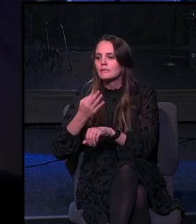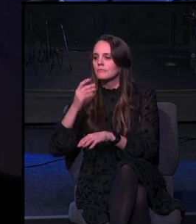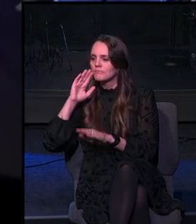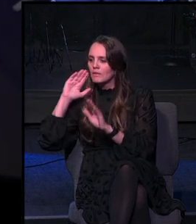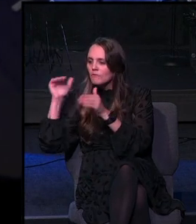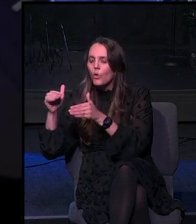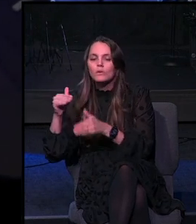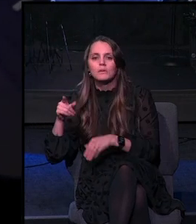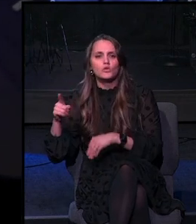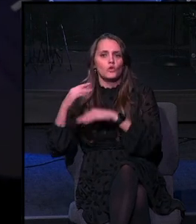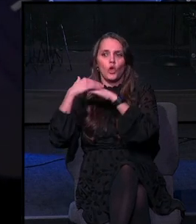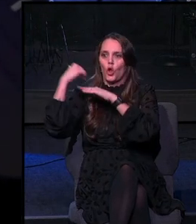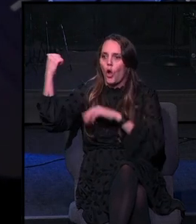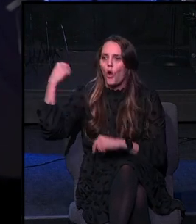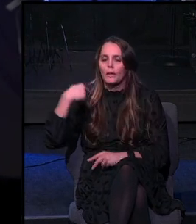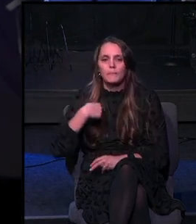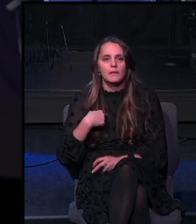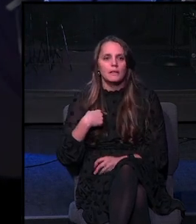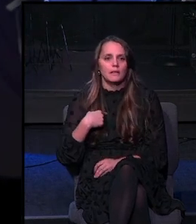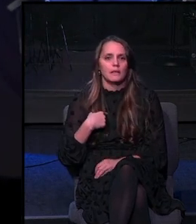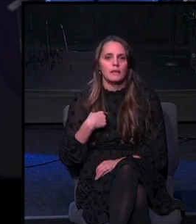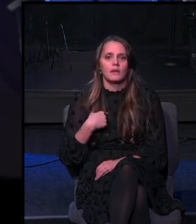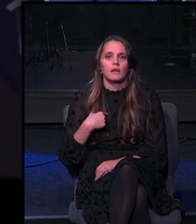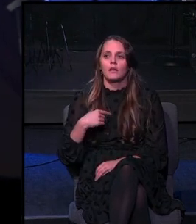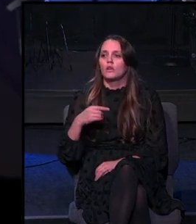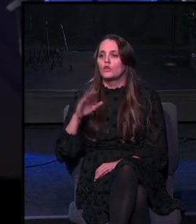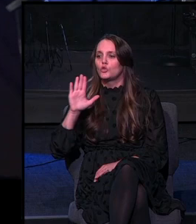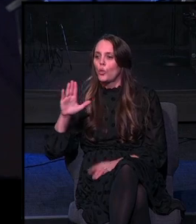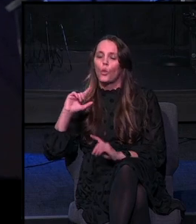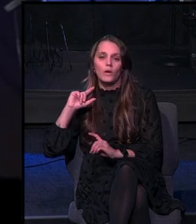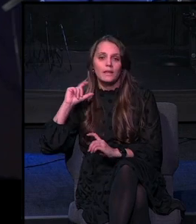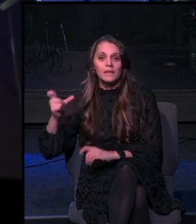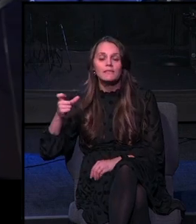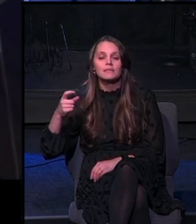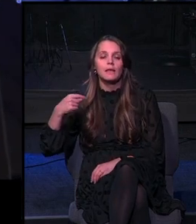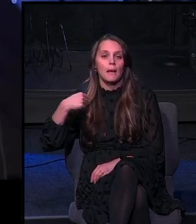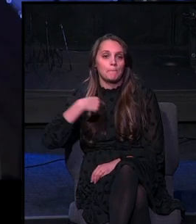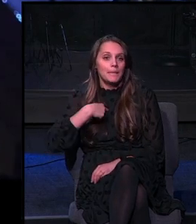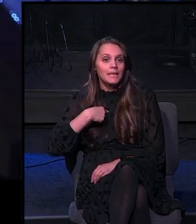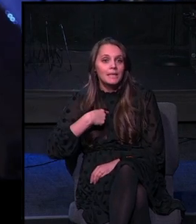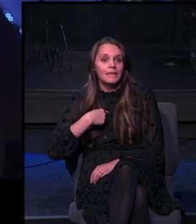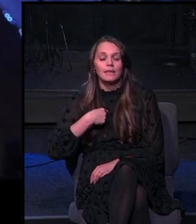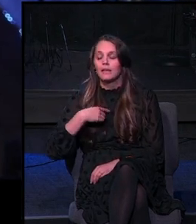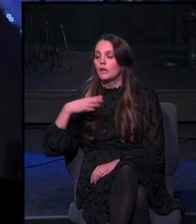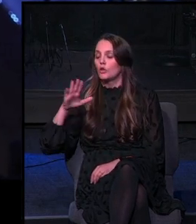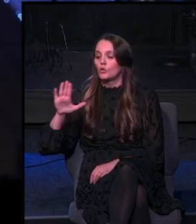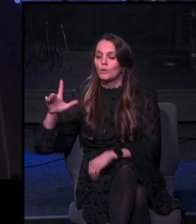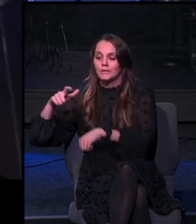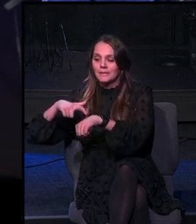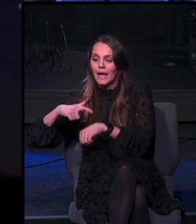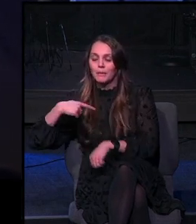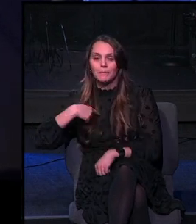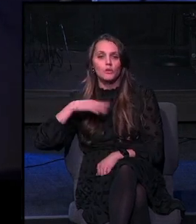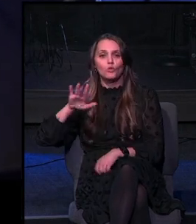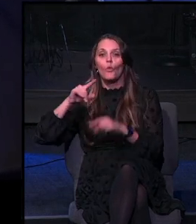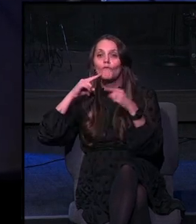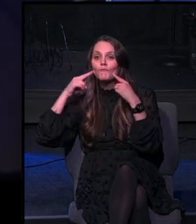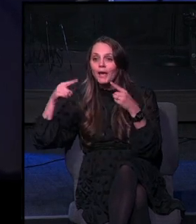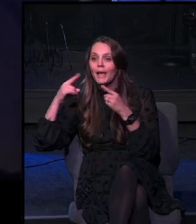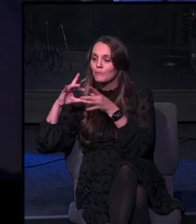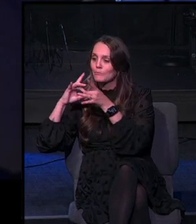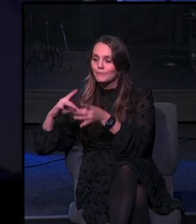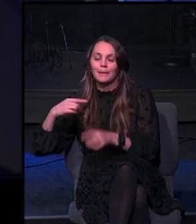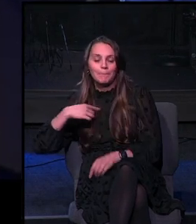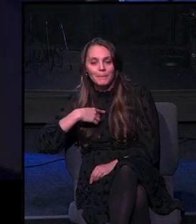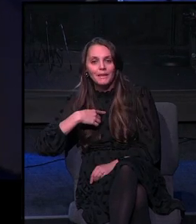stake your calling on me, you stake your context on me, your giftedness on me, your time on me, your family on me, if you build on